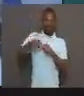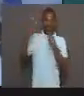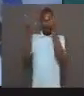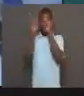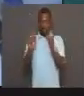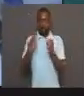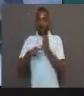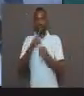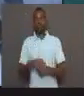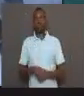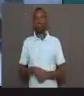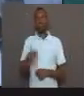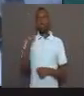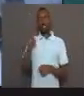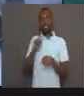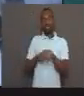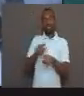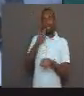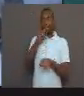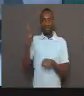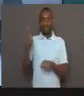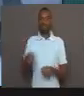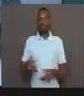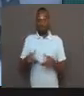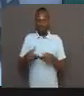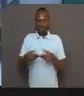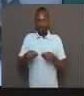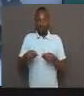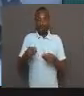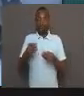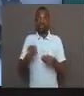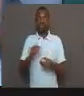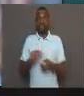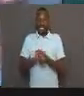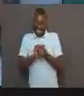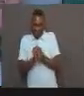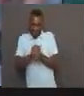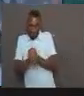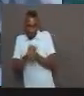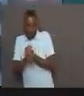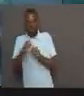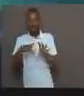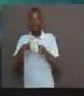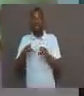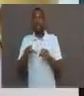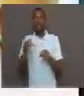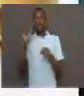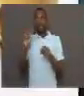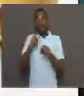You are deforming the sponge in an elastic fashion.